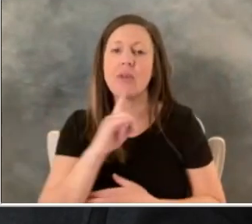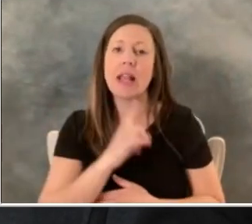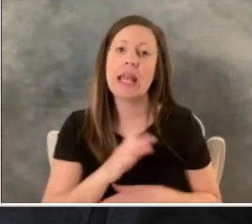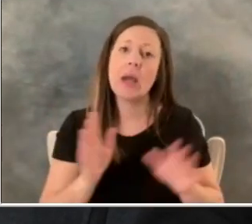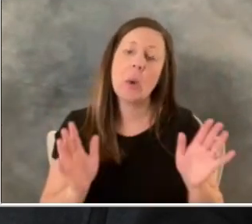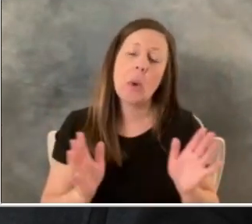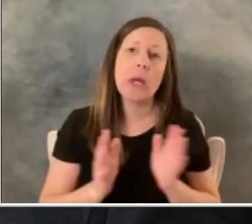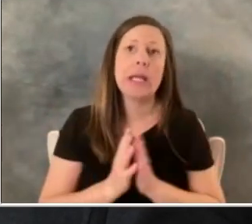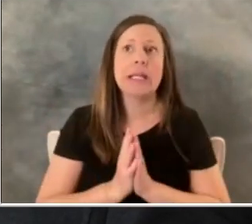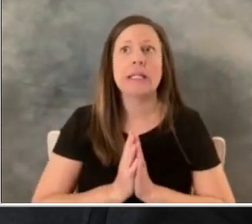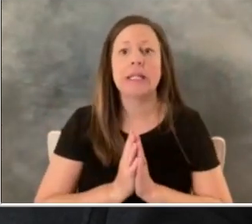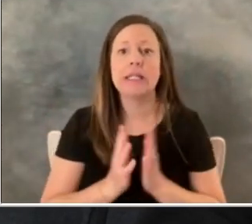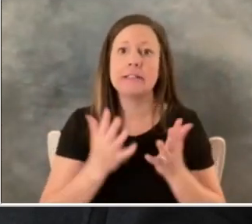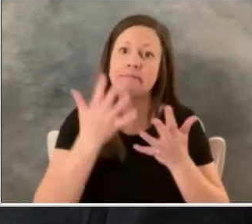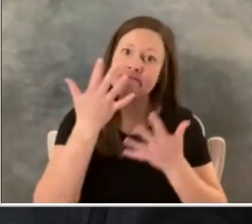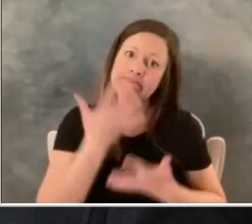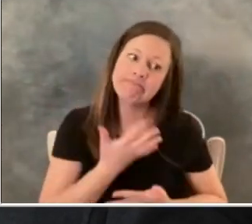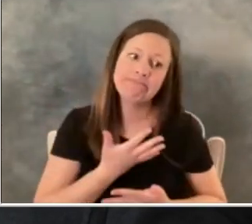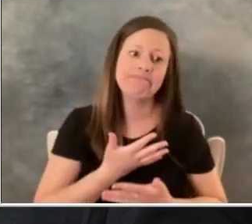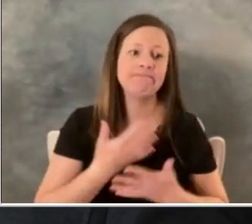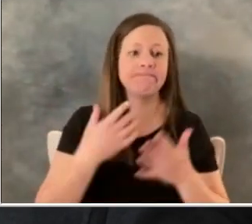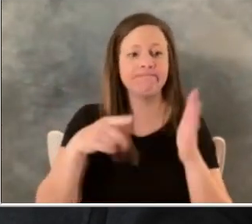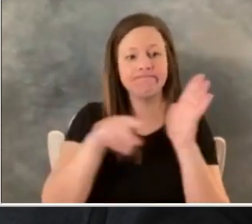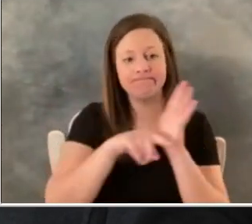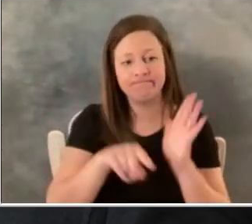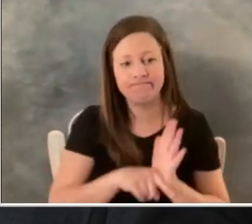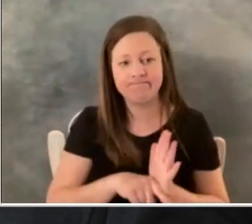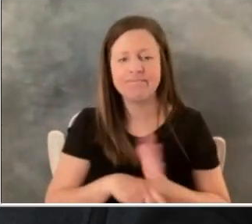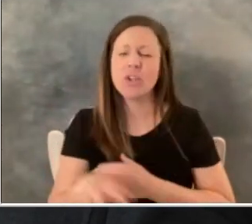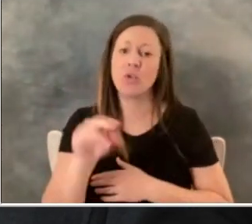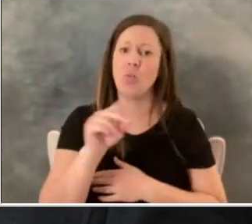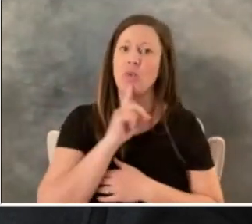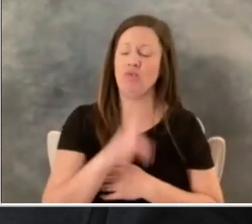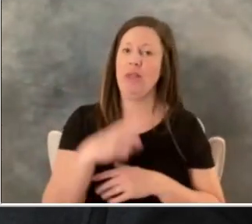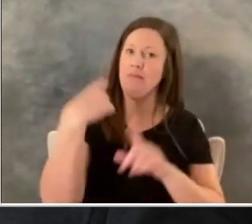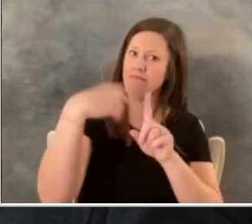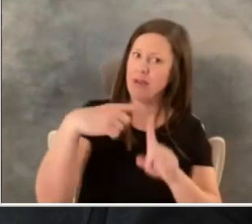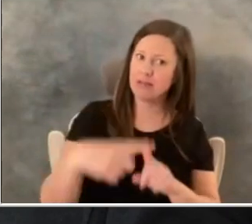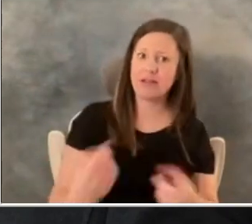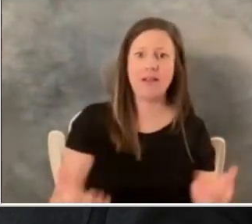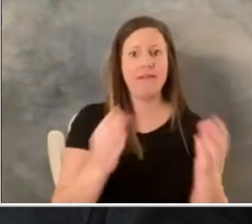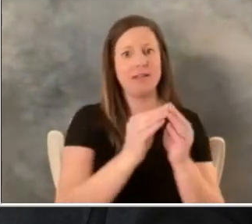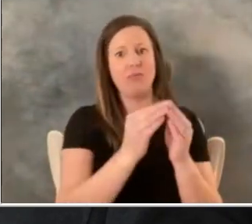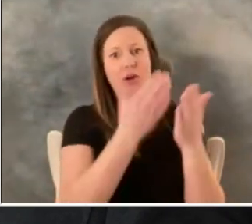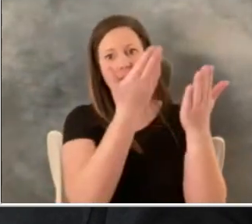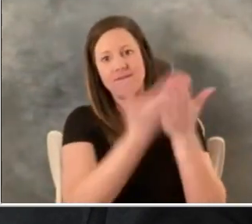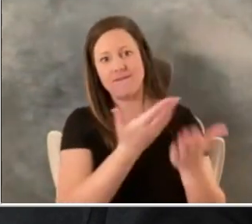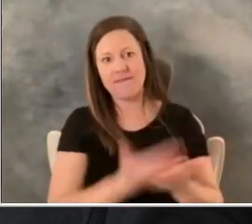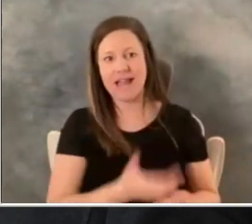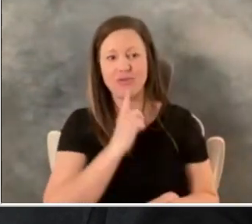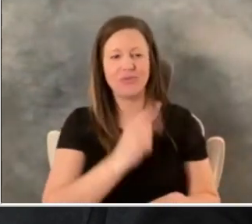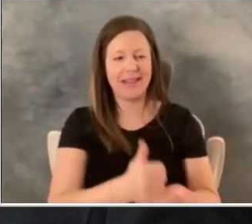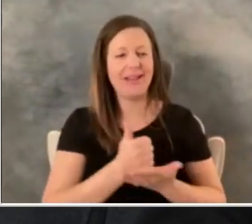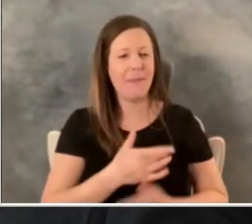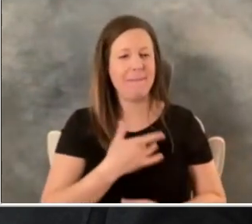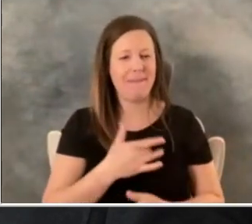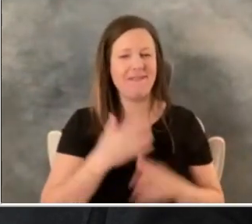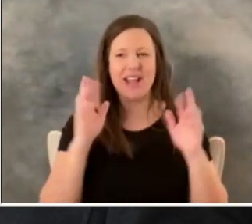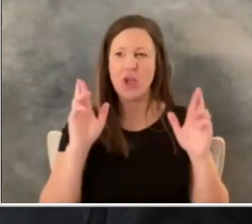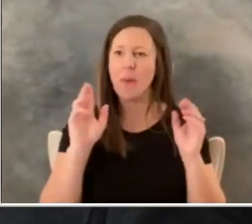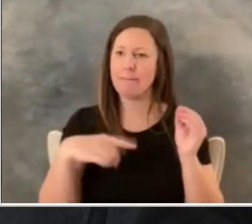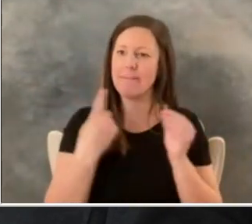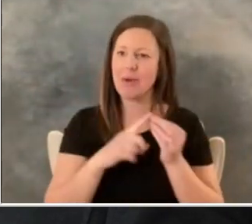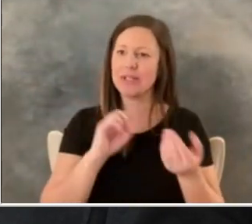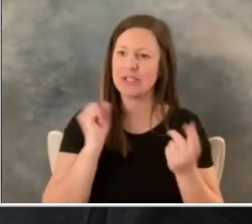Like, it feels much more positive, it's more matter of fact, and that really gives us hope about the situation as